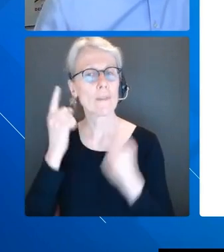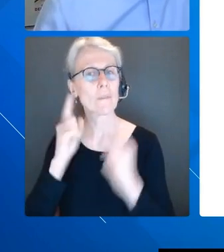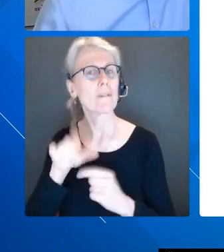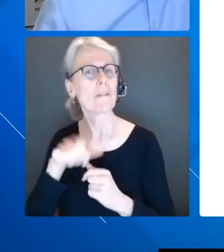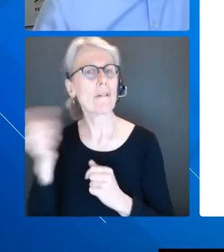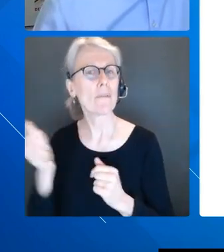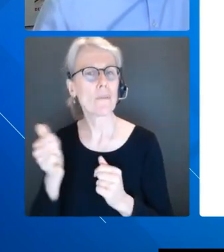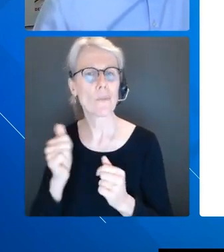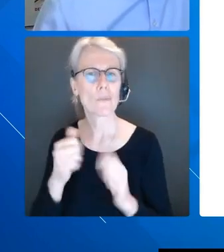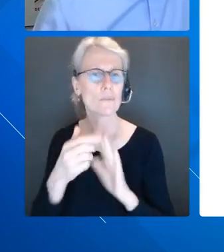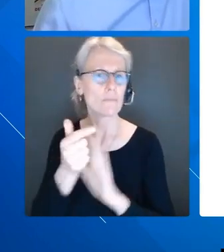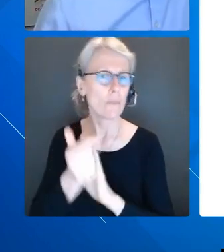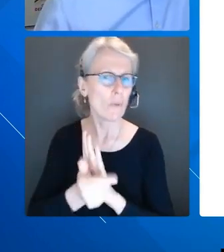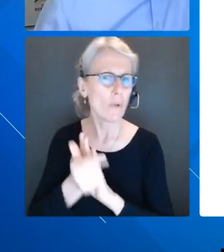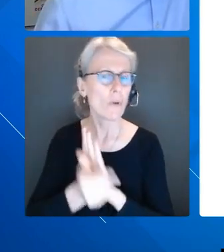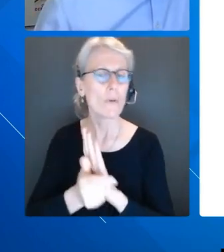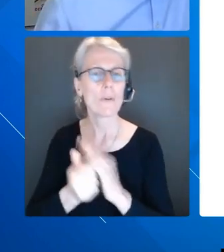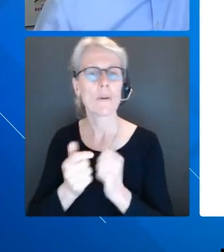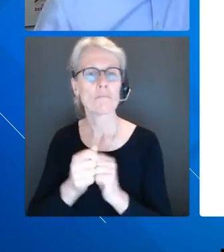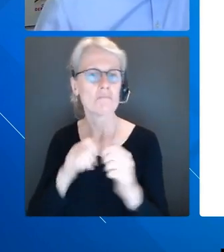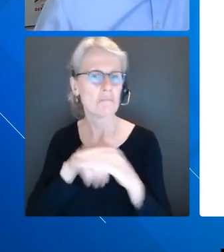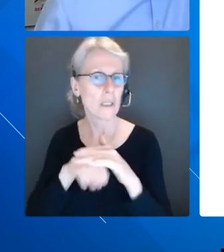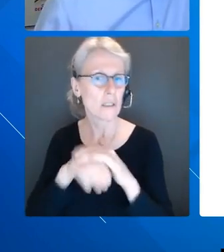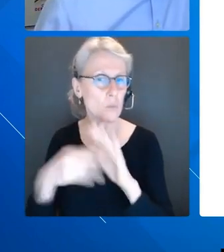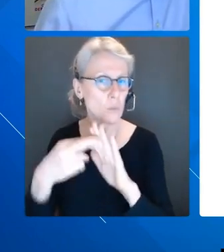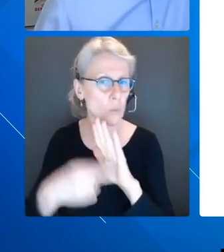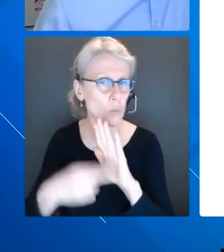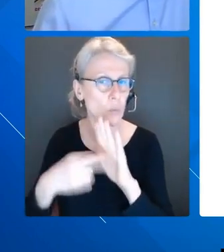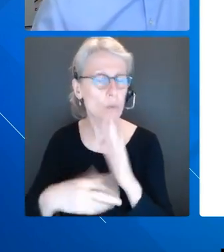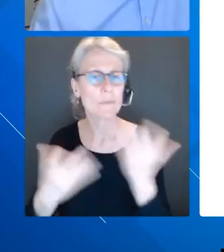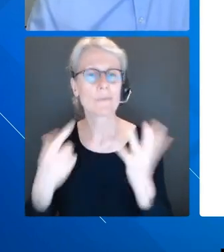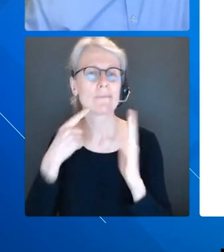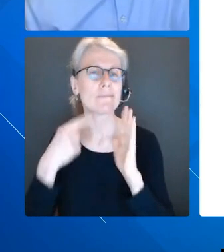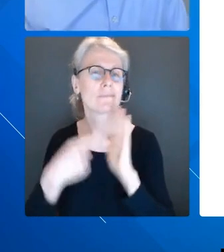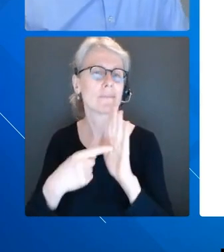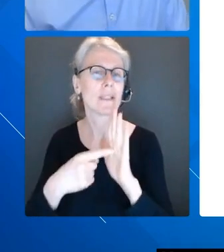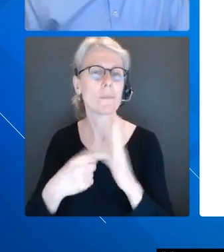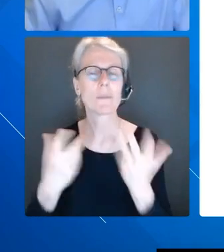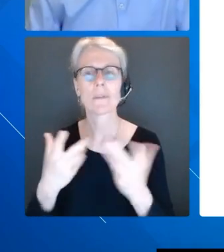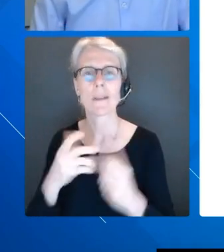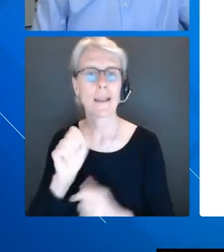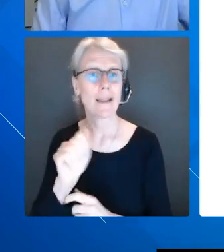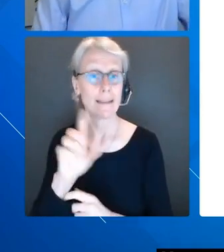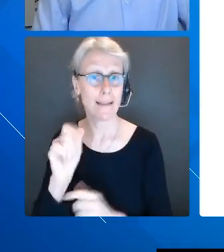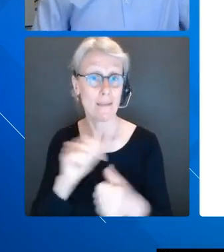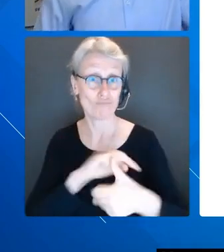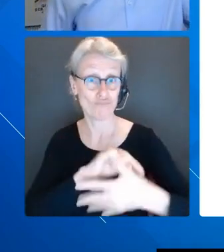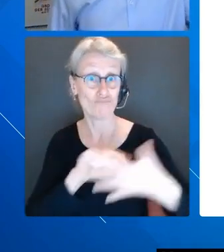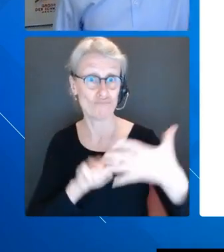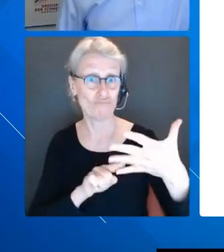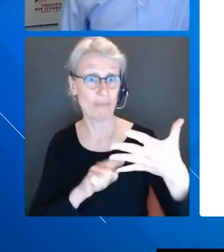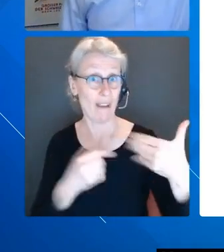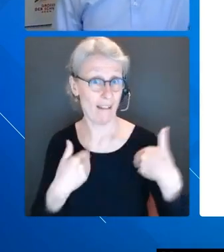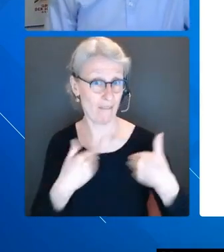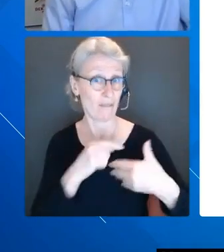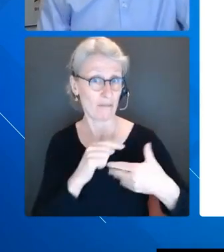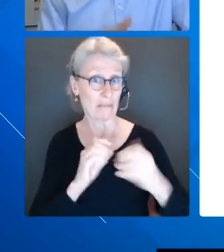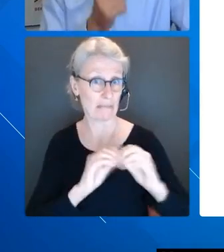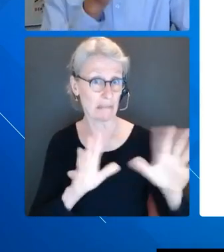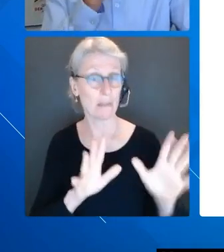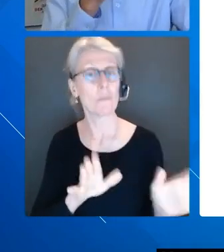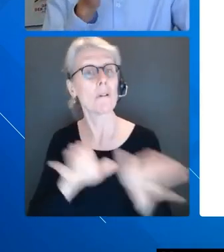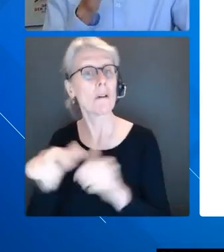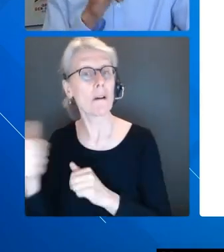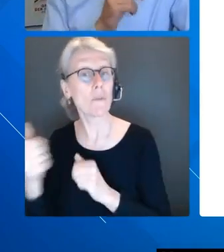other recommendations we should think about that ADA does not? So for web